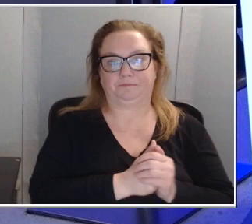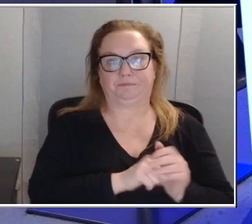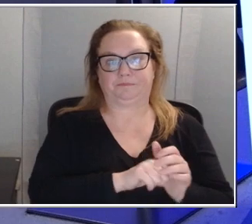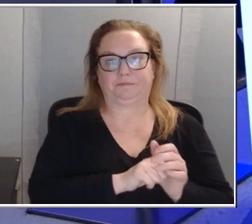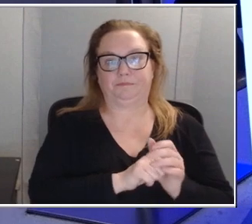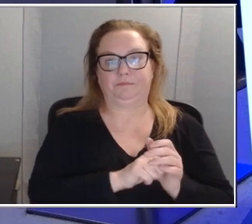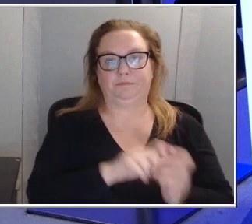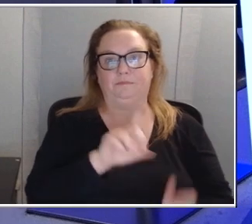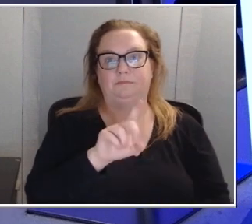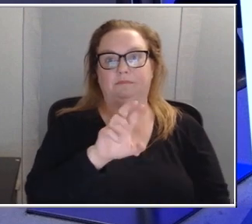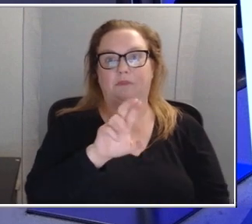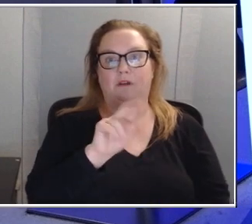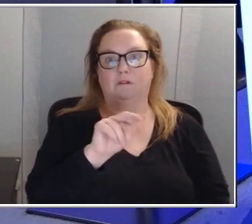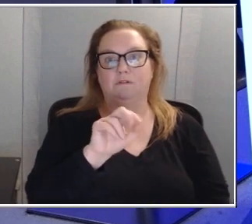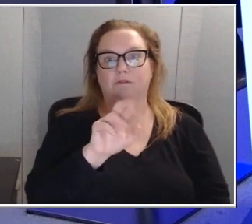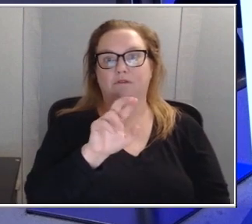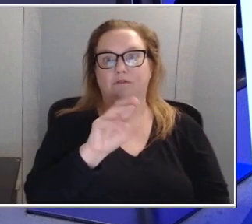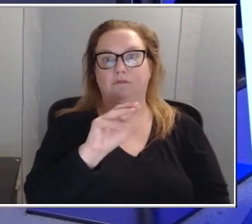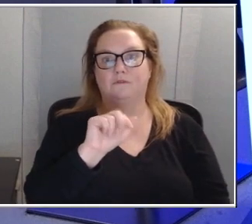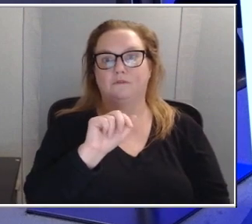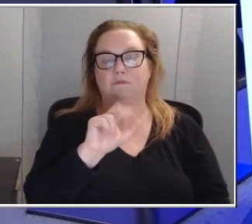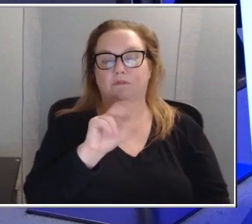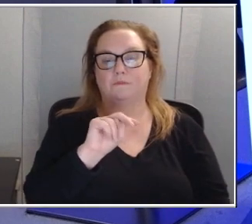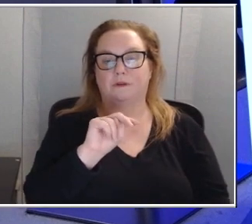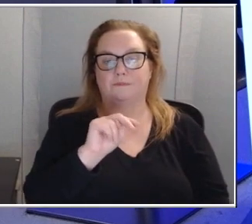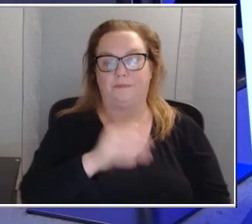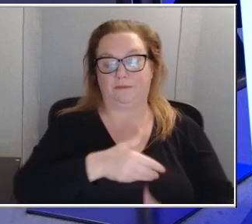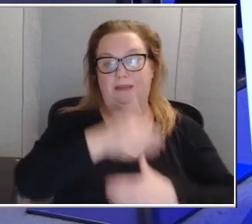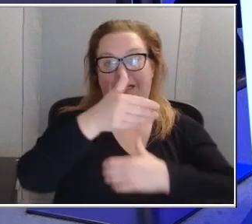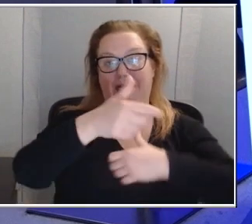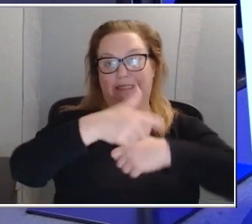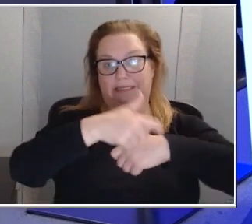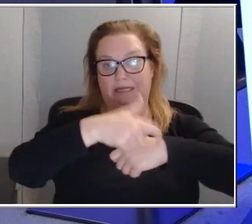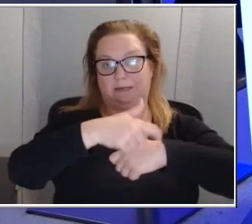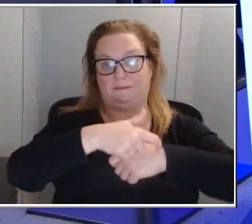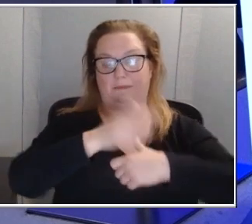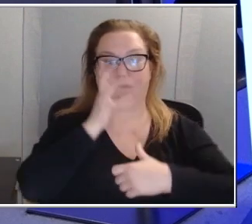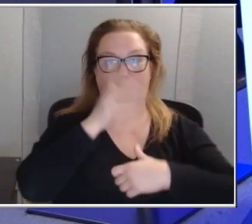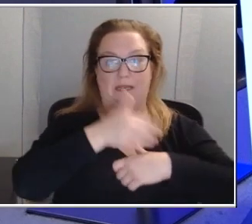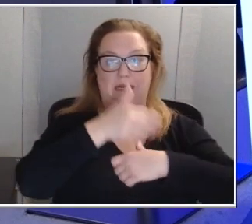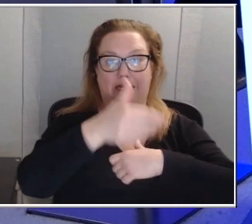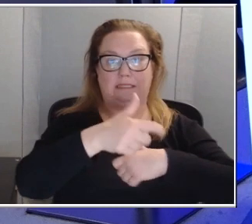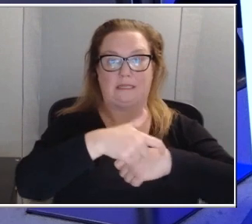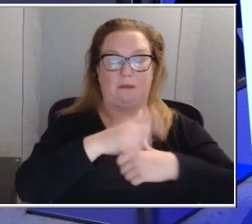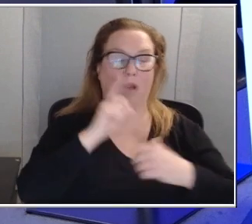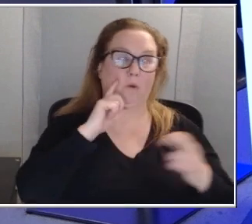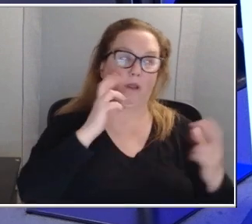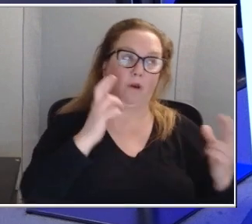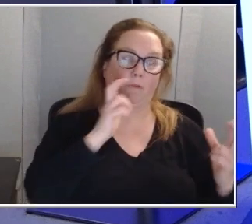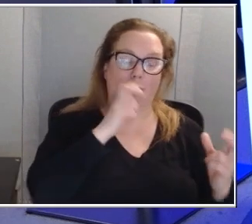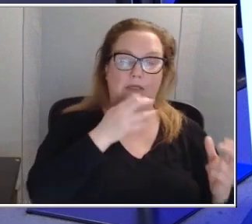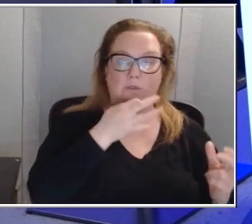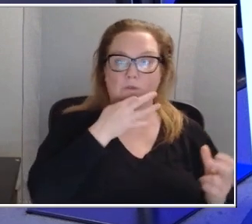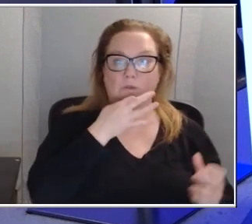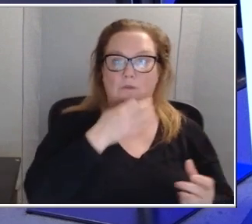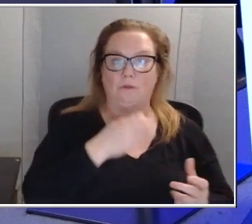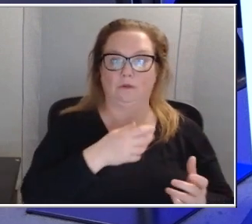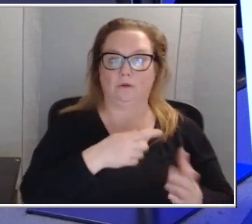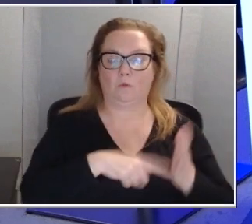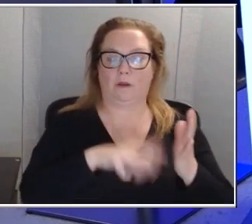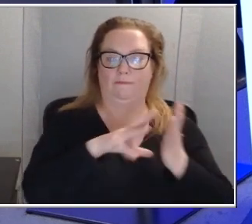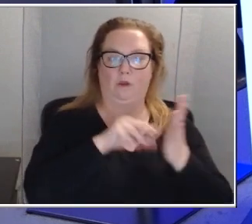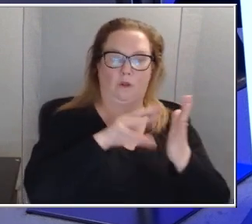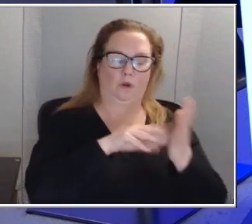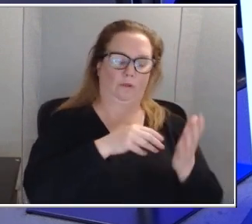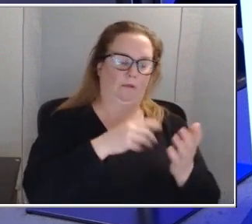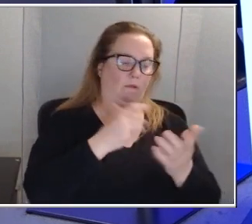Norman, there will be a next time. We hope not very soon. What have you learned that's going to help us the next